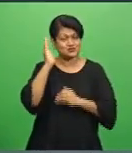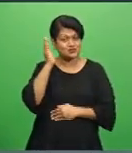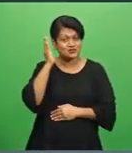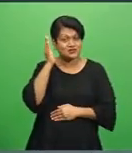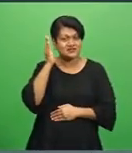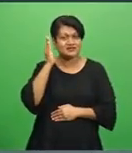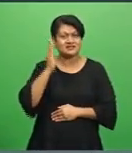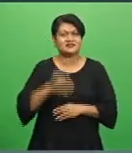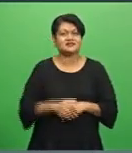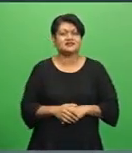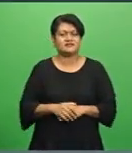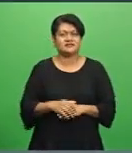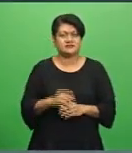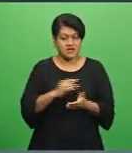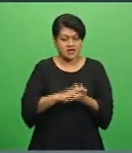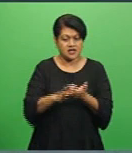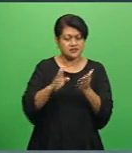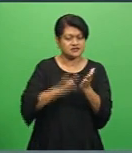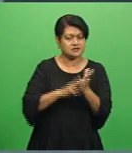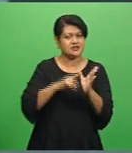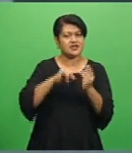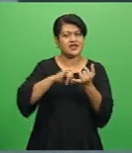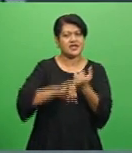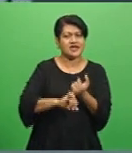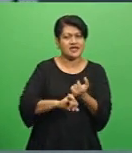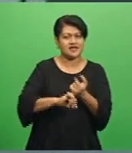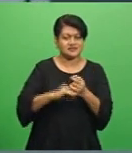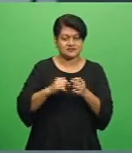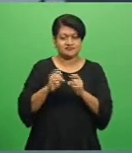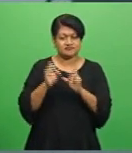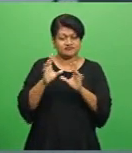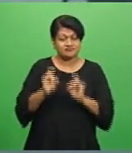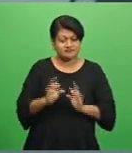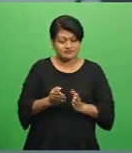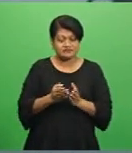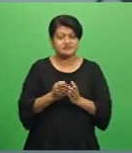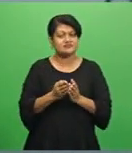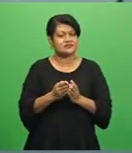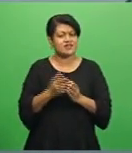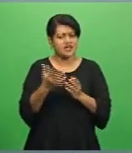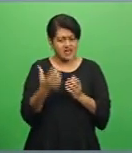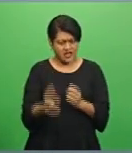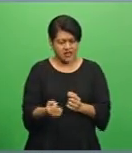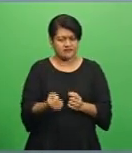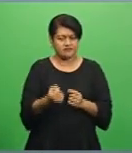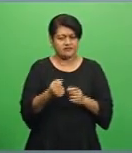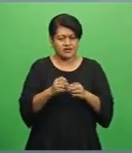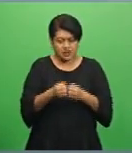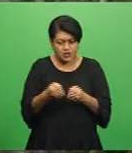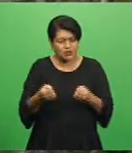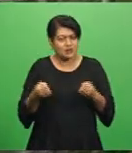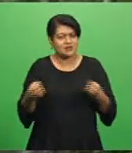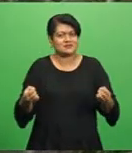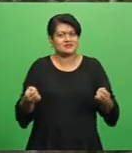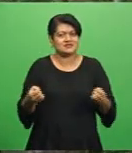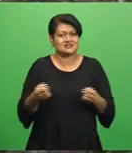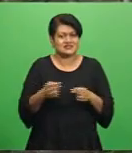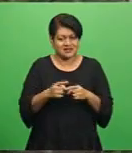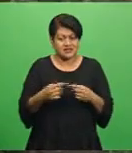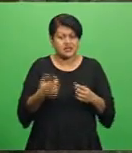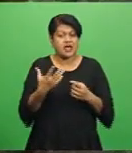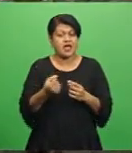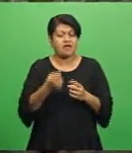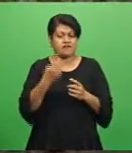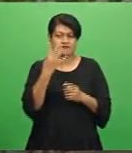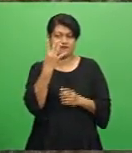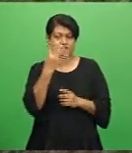Wanoa Levu. The HMAS Adelaide is carrying specialized personnel, equipment and provisions including 4